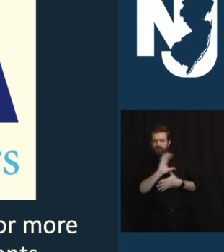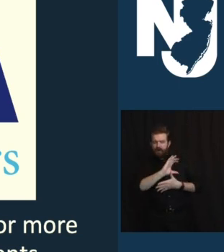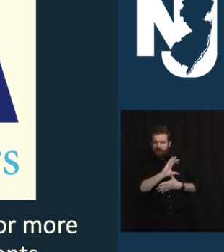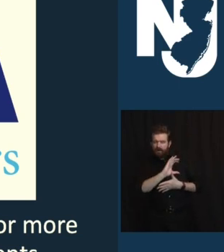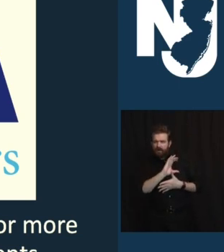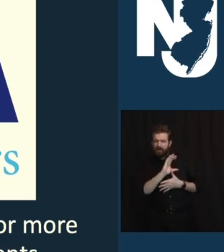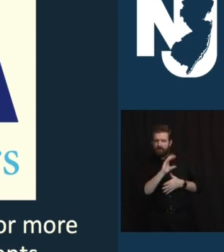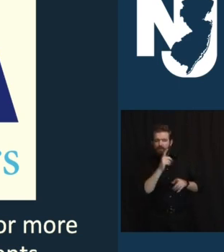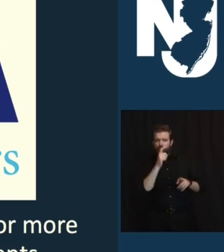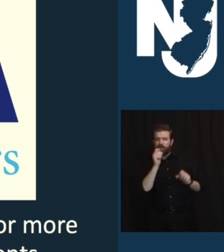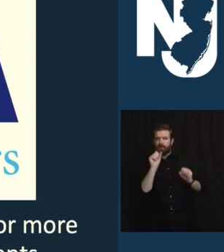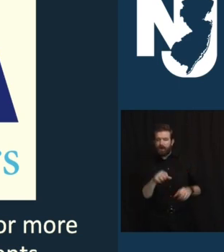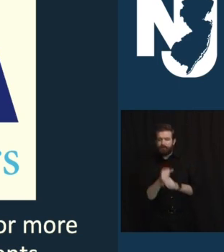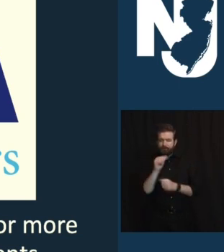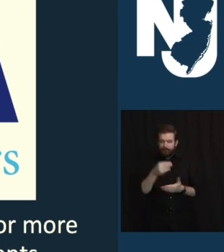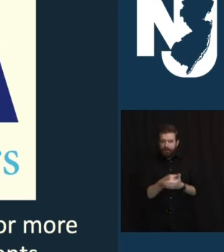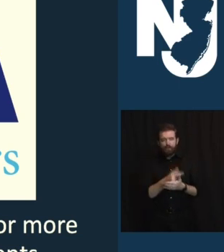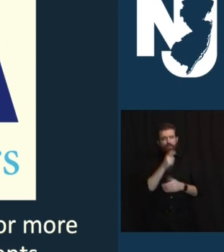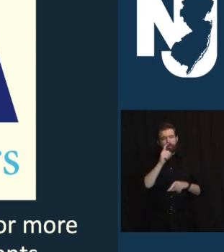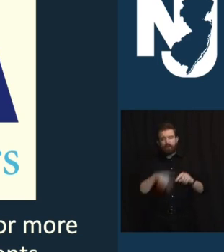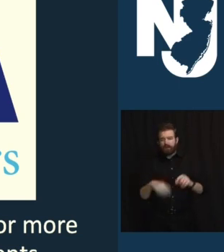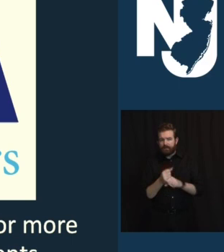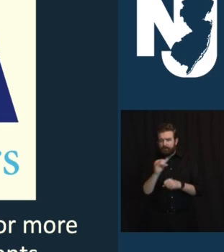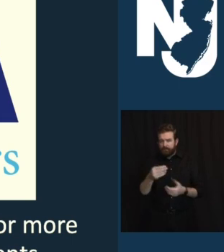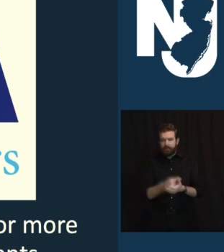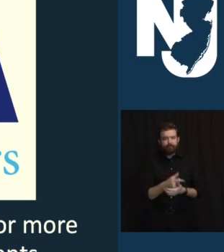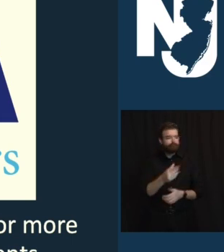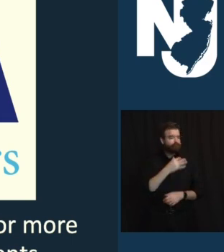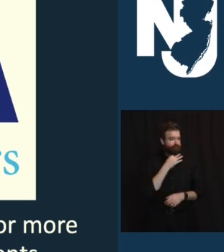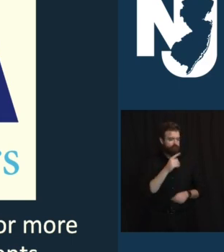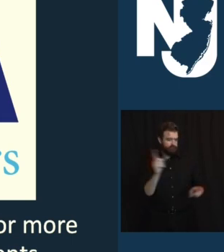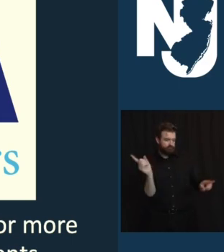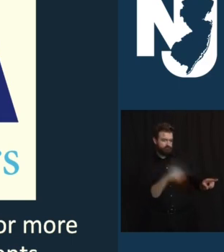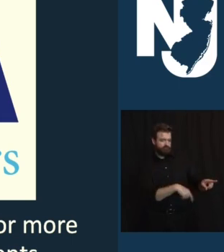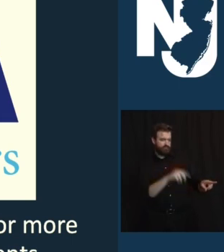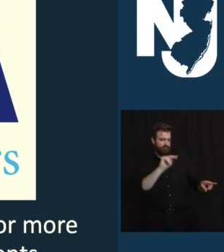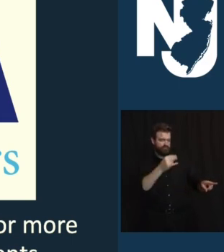nj.gov/DCA, that's the website at the bottom, or call